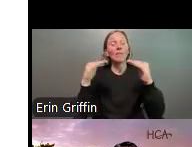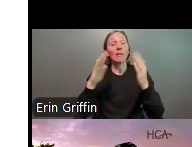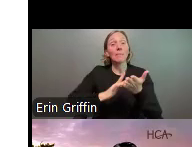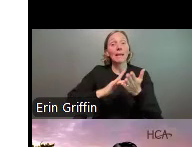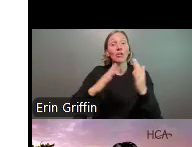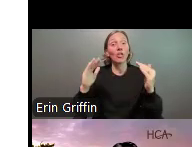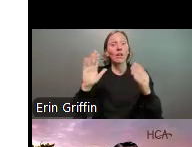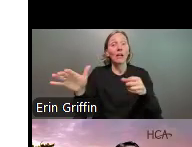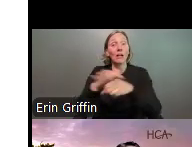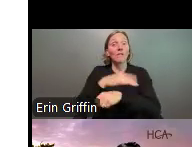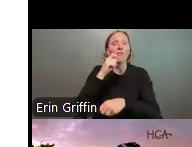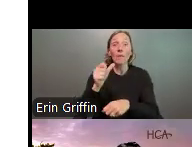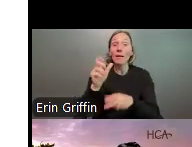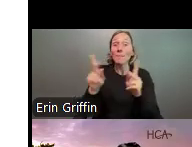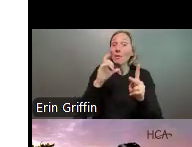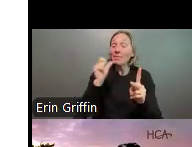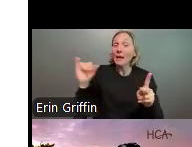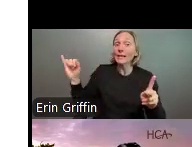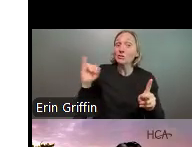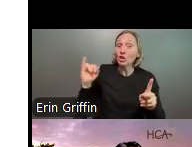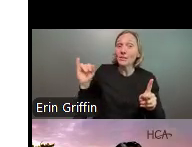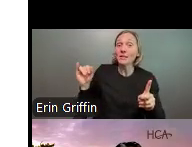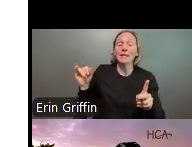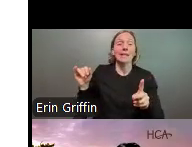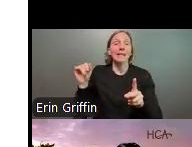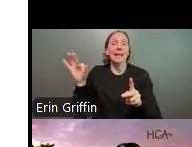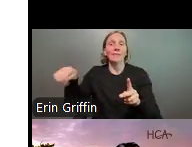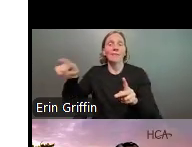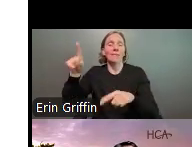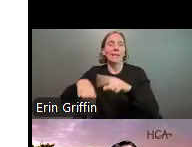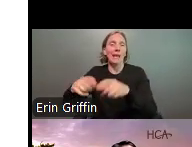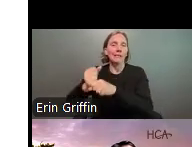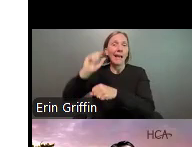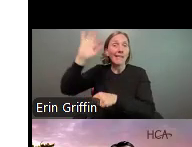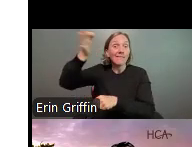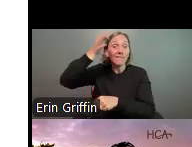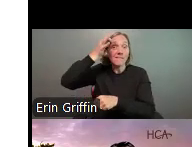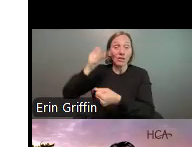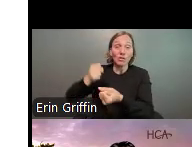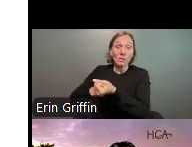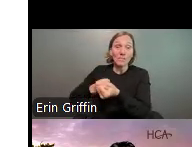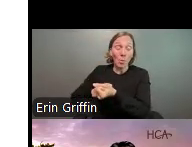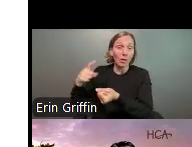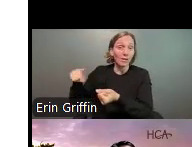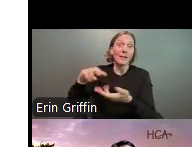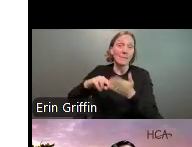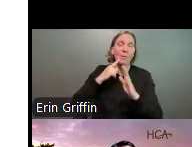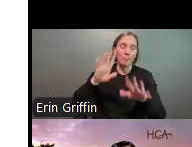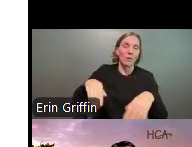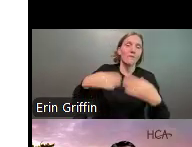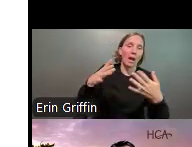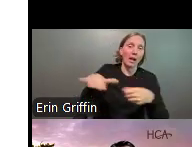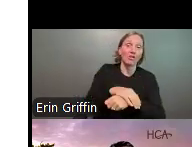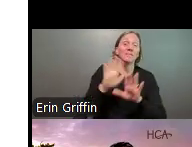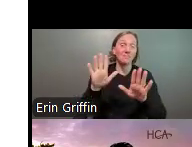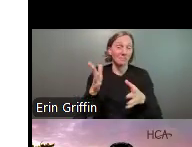to uninsured adults who are otherwise ineligible for federal assistance. A couple of key notes here. We did not